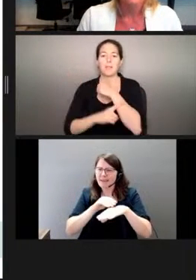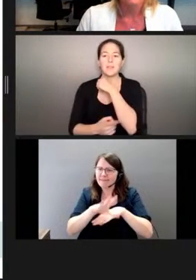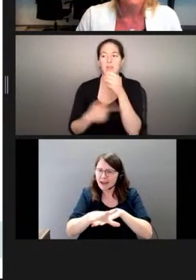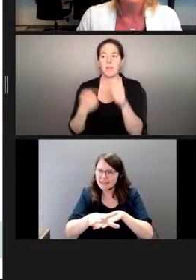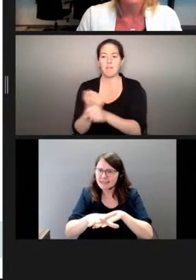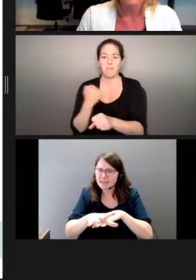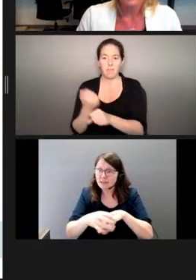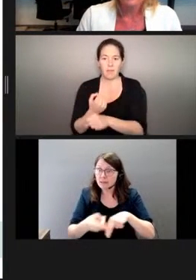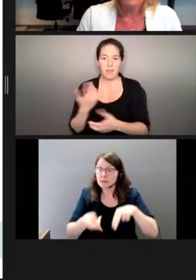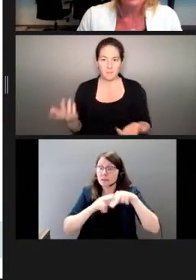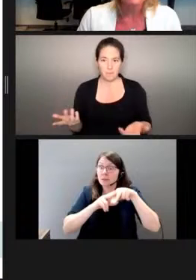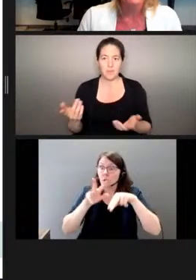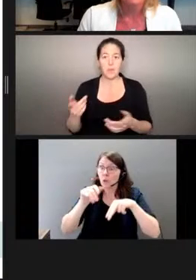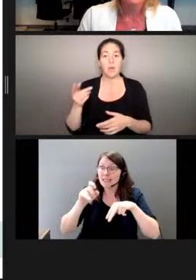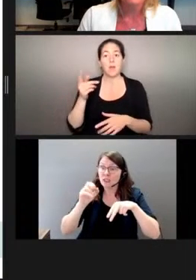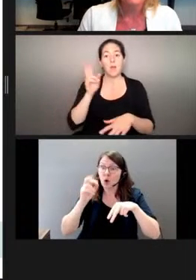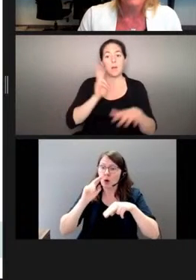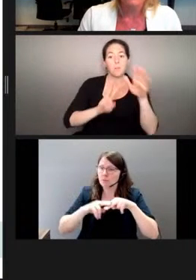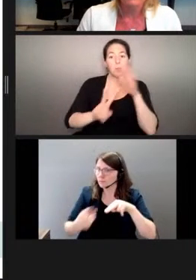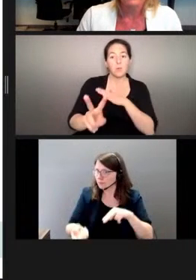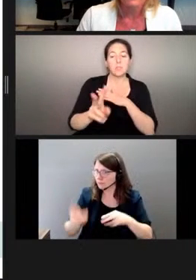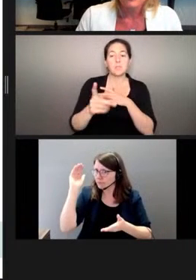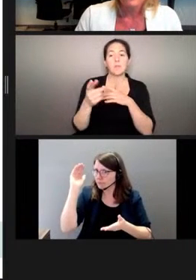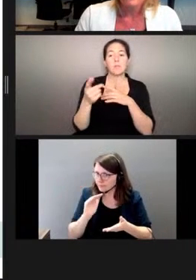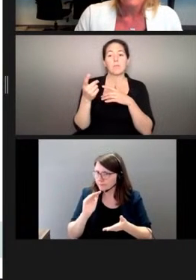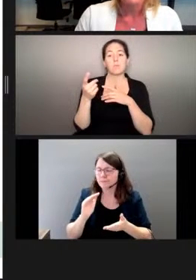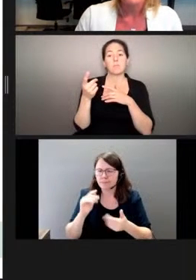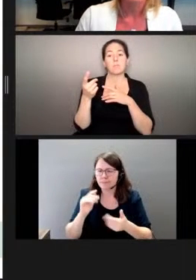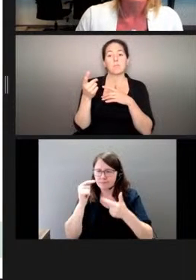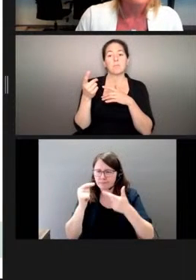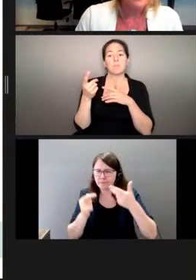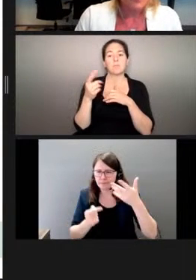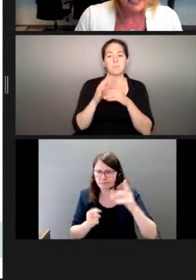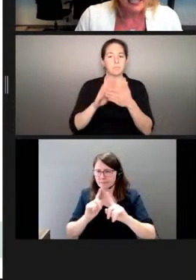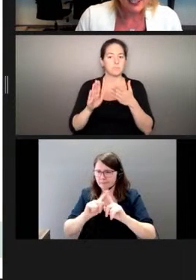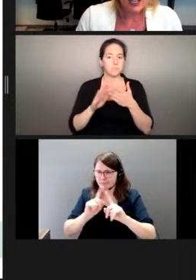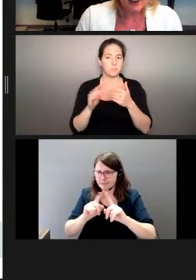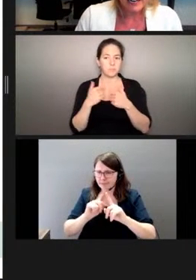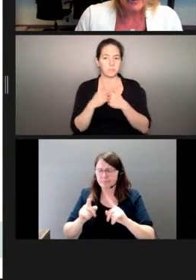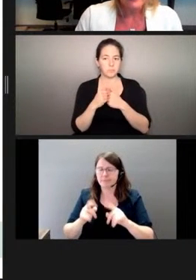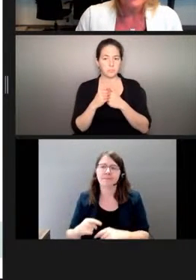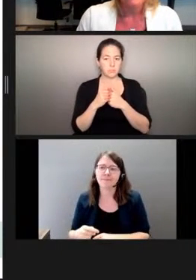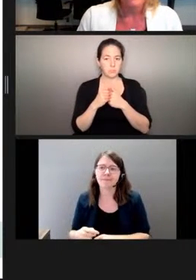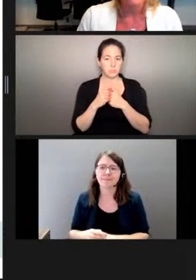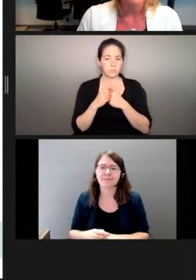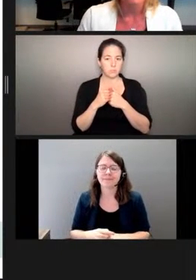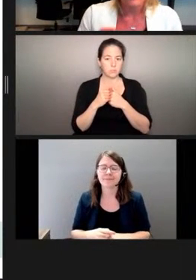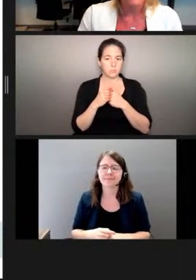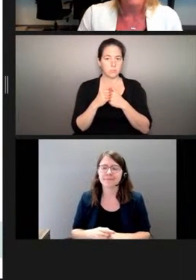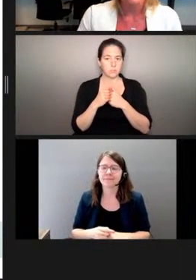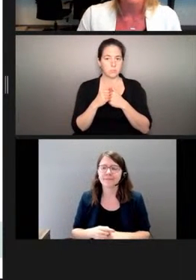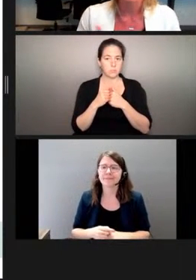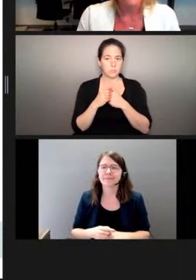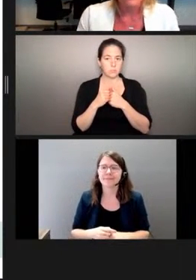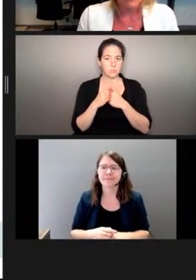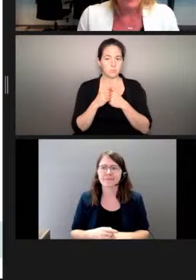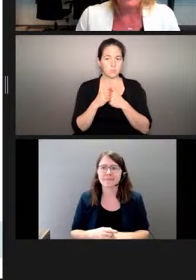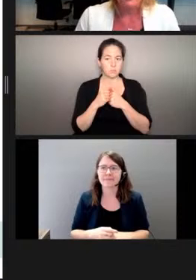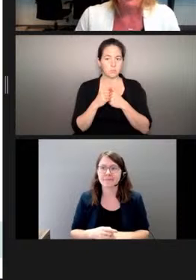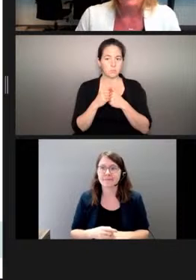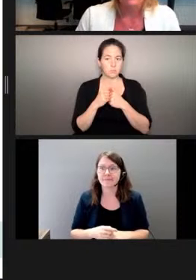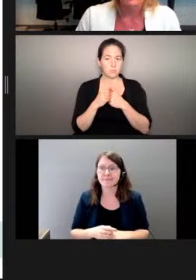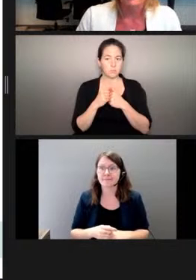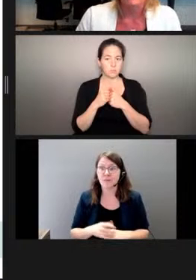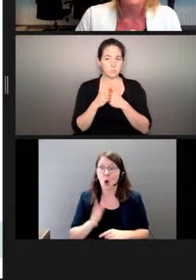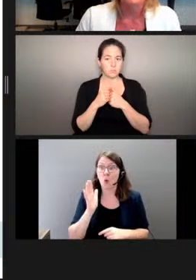projections, that affect the amount of waste that's generated, and therefore that will have an impact